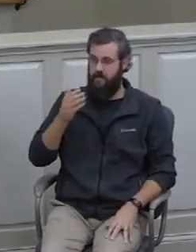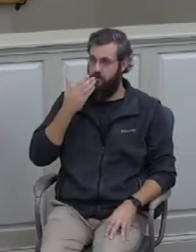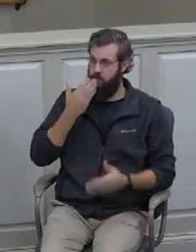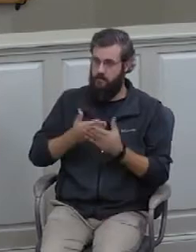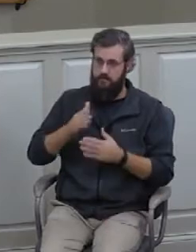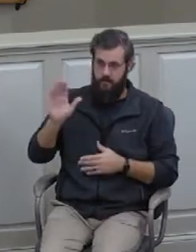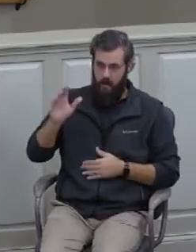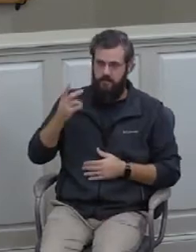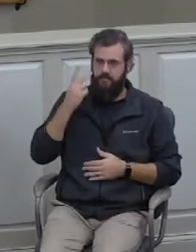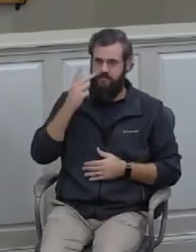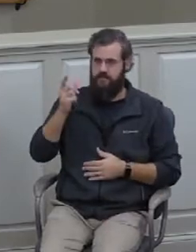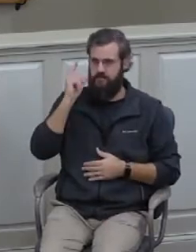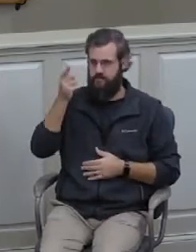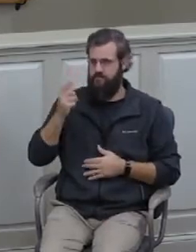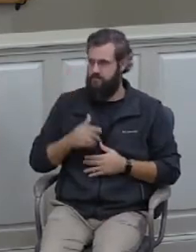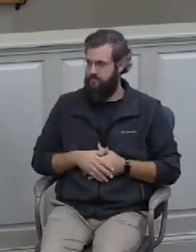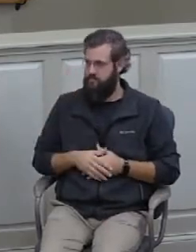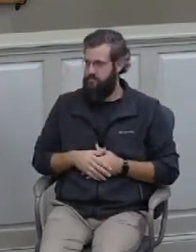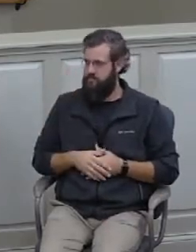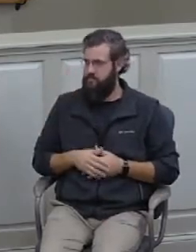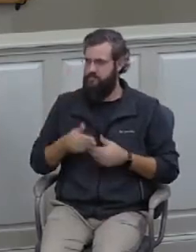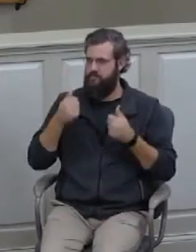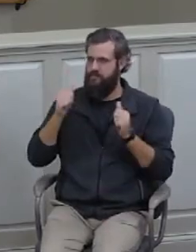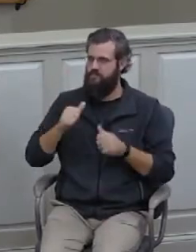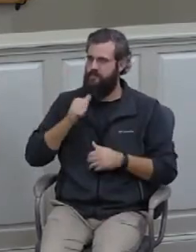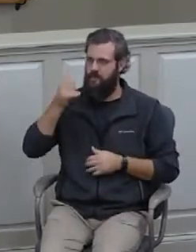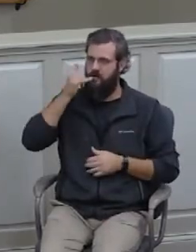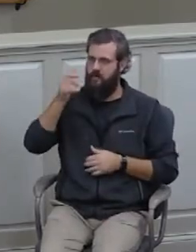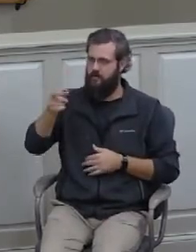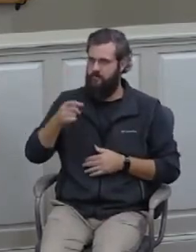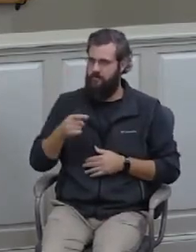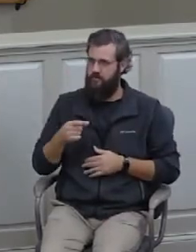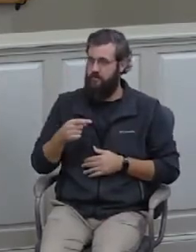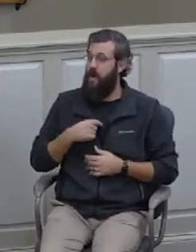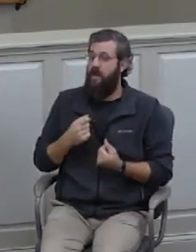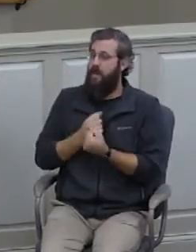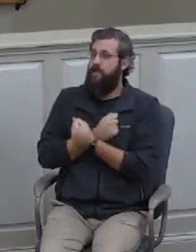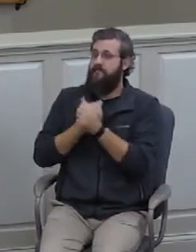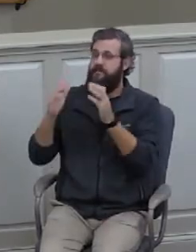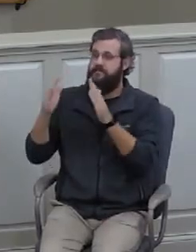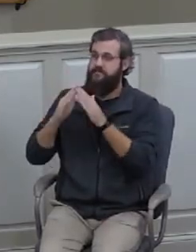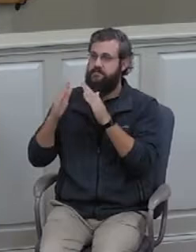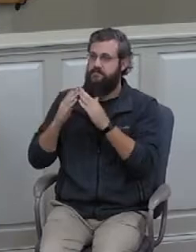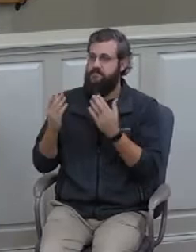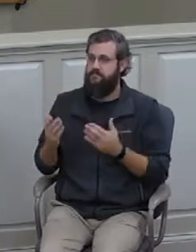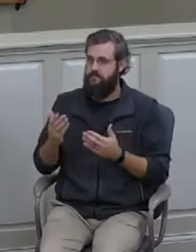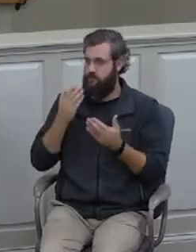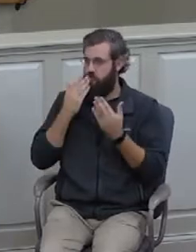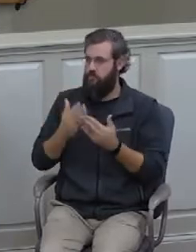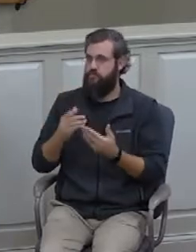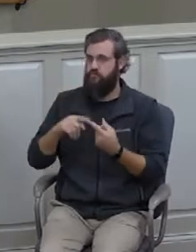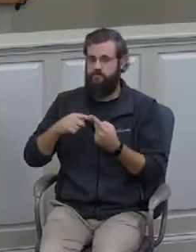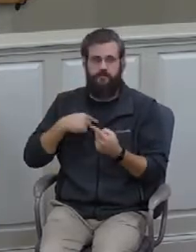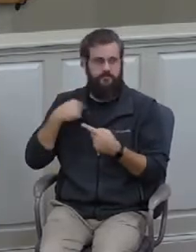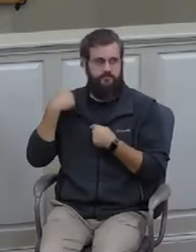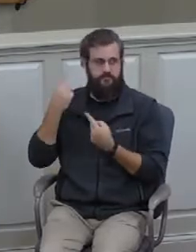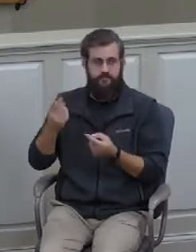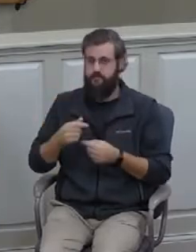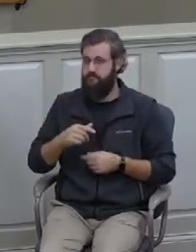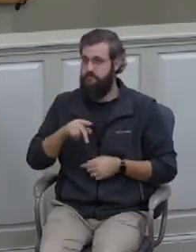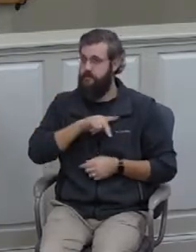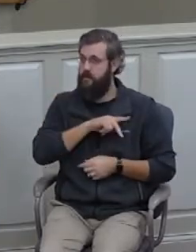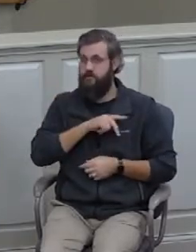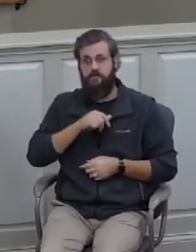later. And we'll try not to call you. I love the city. I know. It's been good to me. So Don't